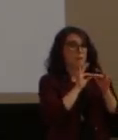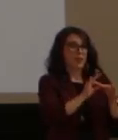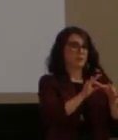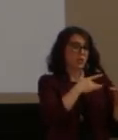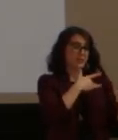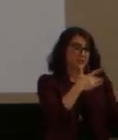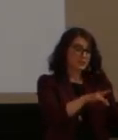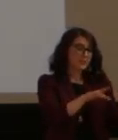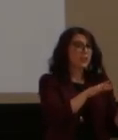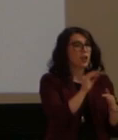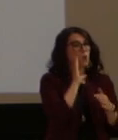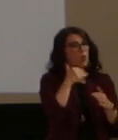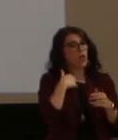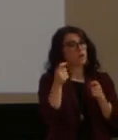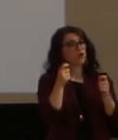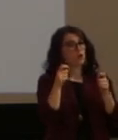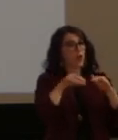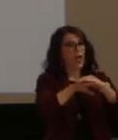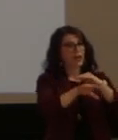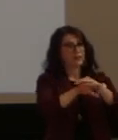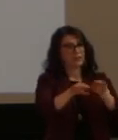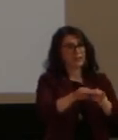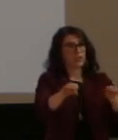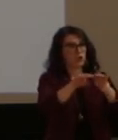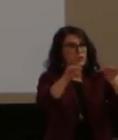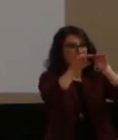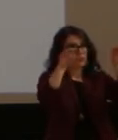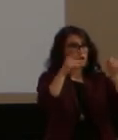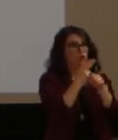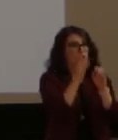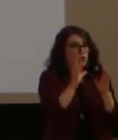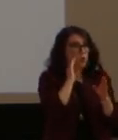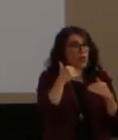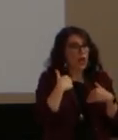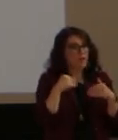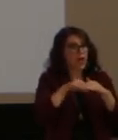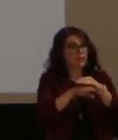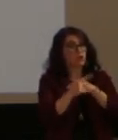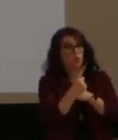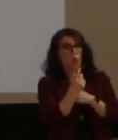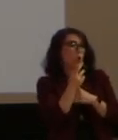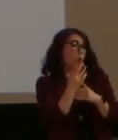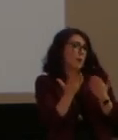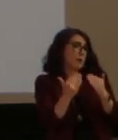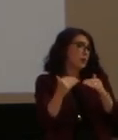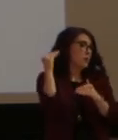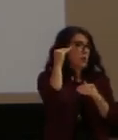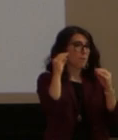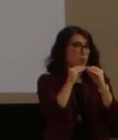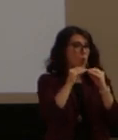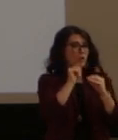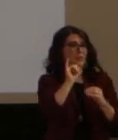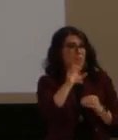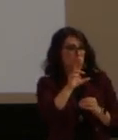and controlled access tiers. Users will have access to 1 or more tiers, and the level of scrutiny depends on the level of access for what you're looking